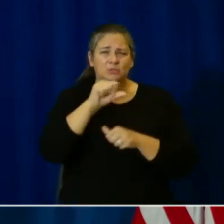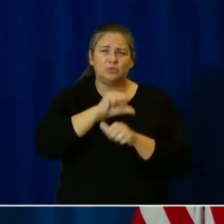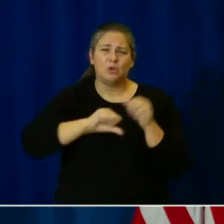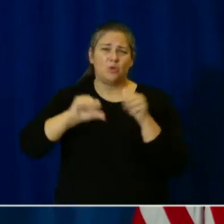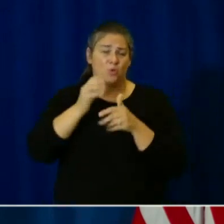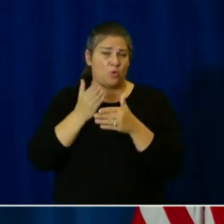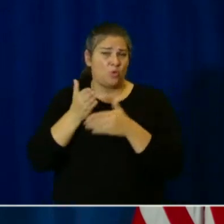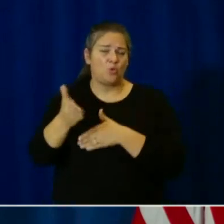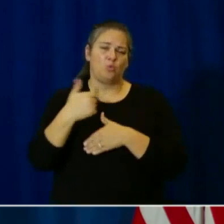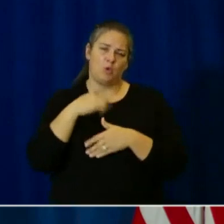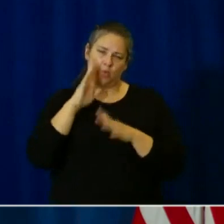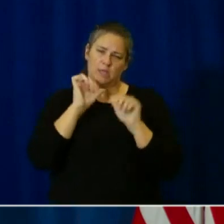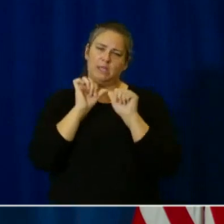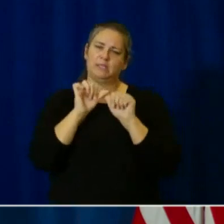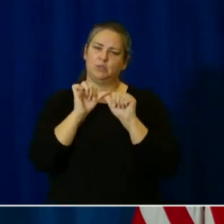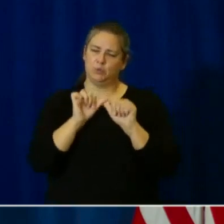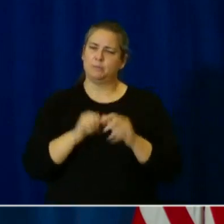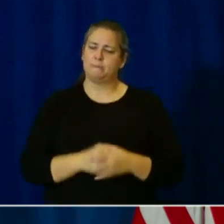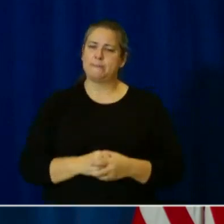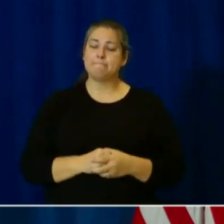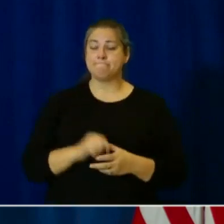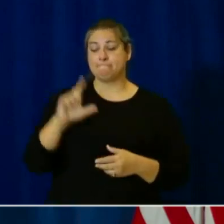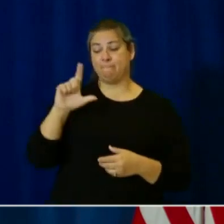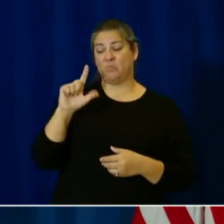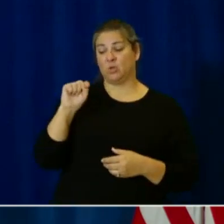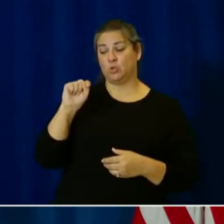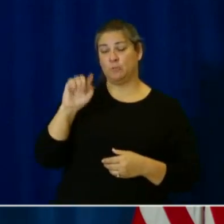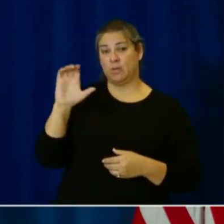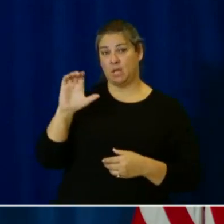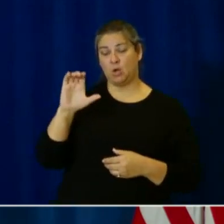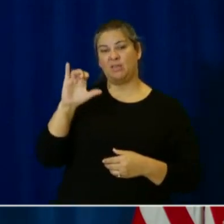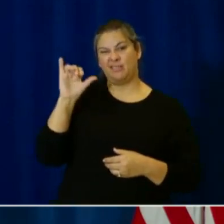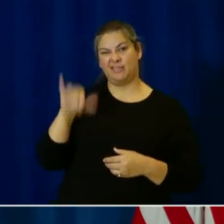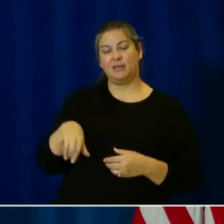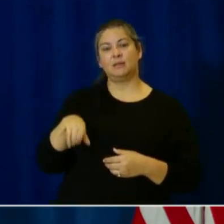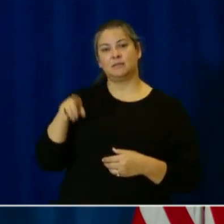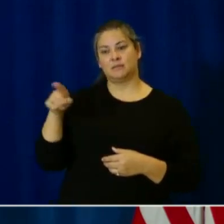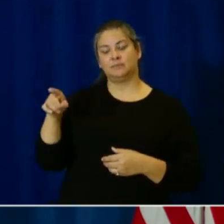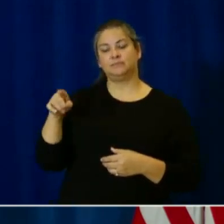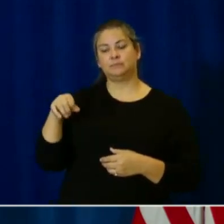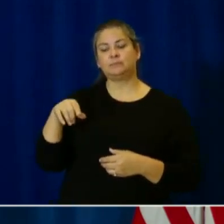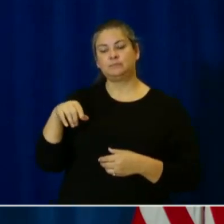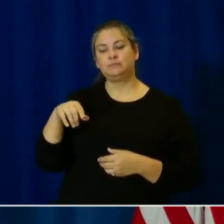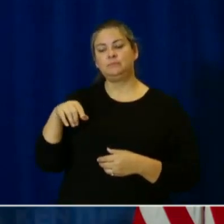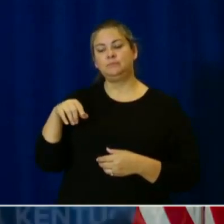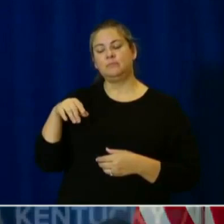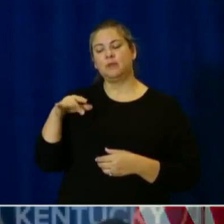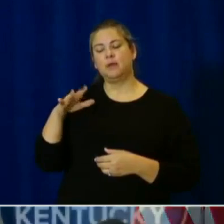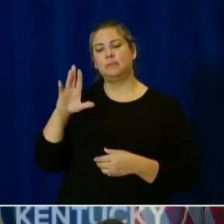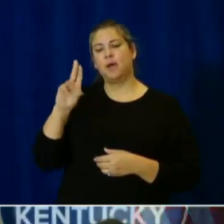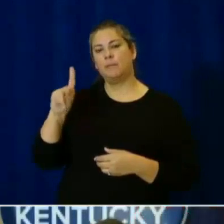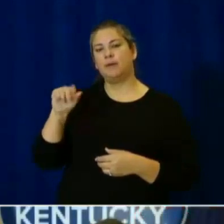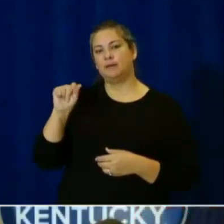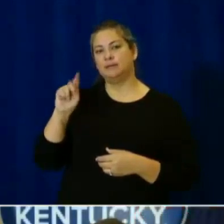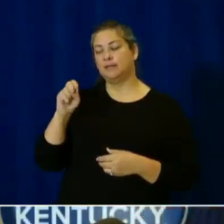that we will continue. Long-term care, which is the only area that we're going to have the update on today.